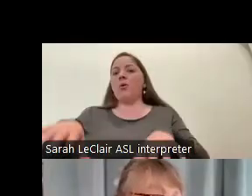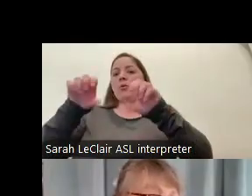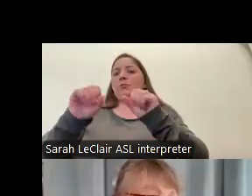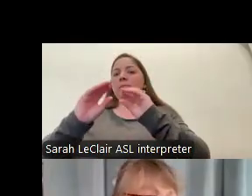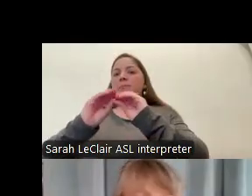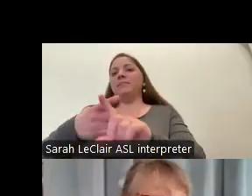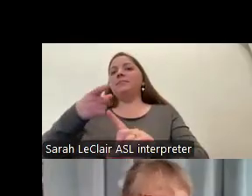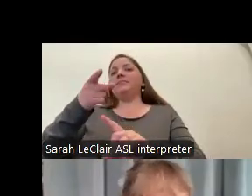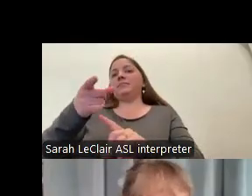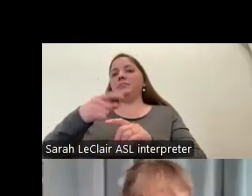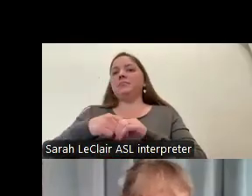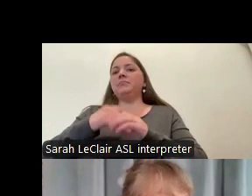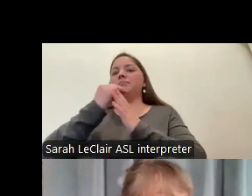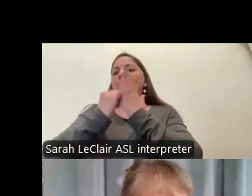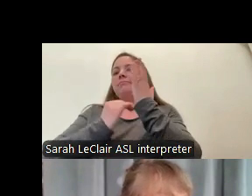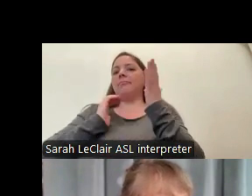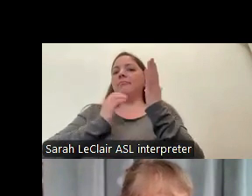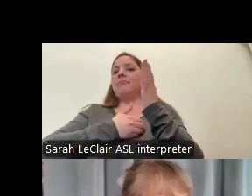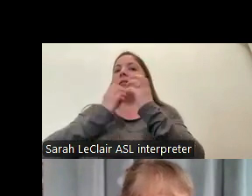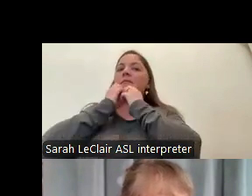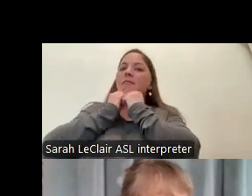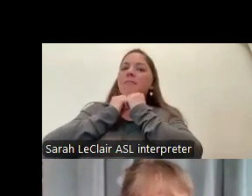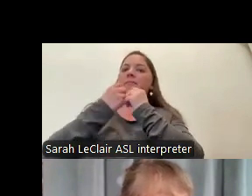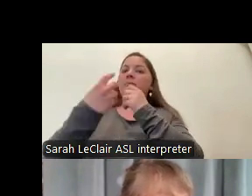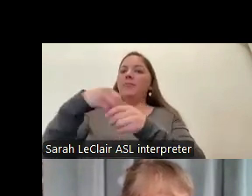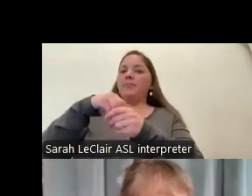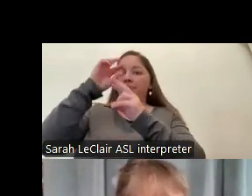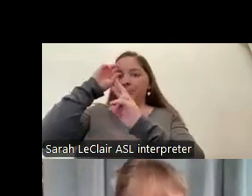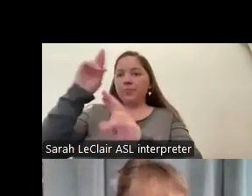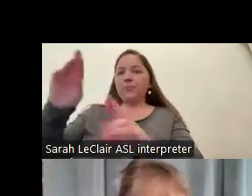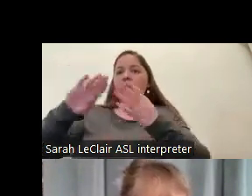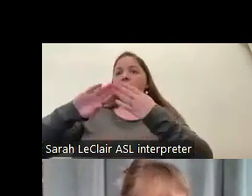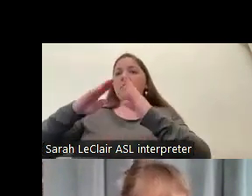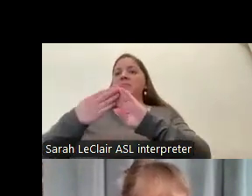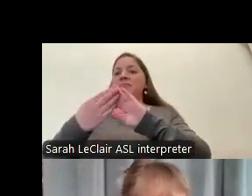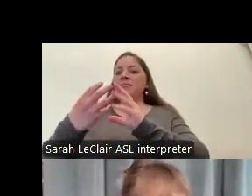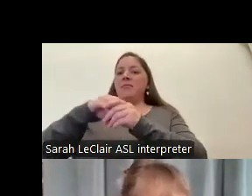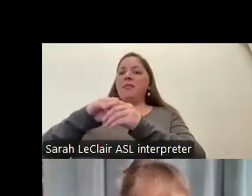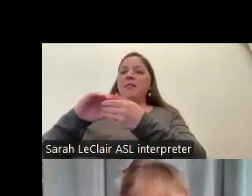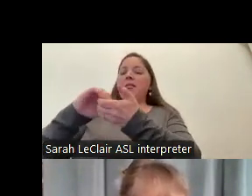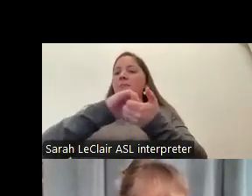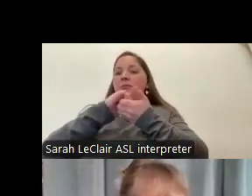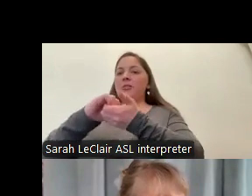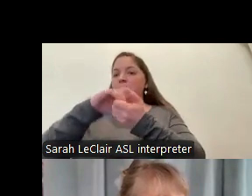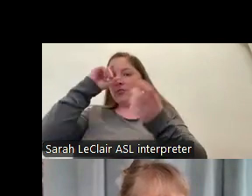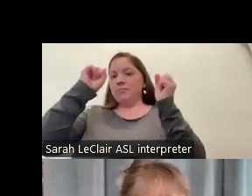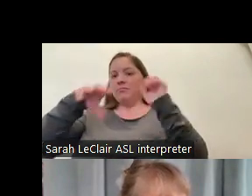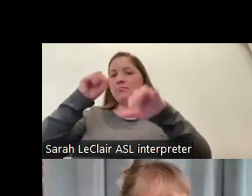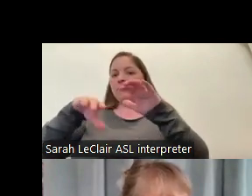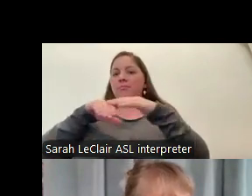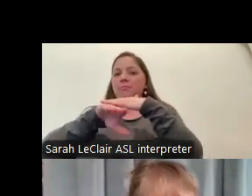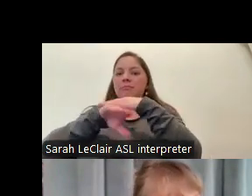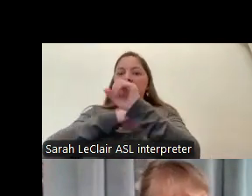these are our values: inclusion, respect, community collaboration, access,